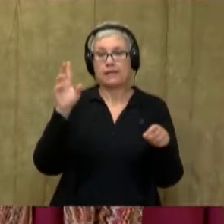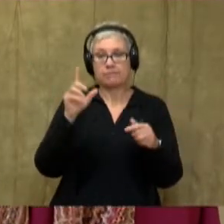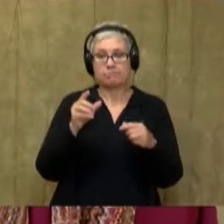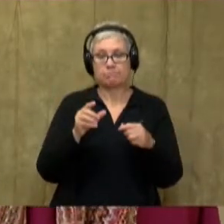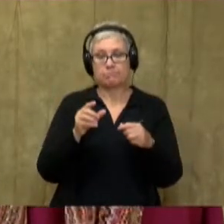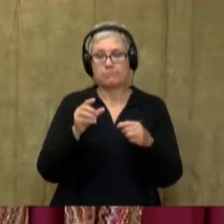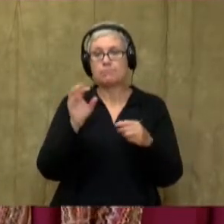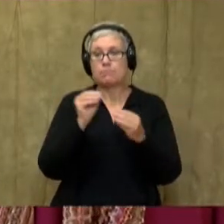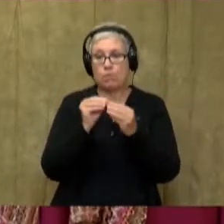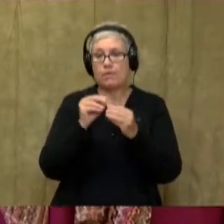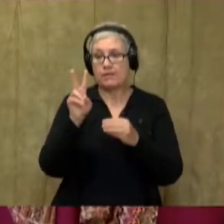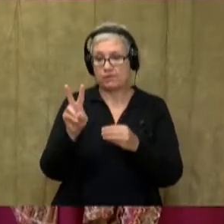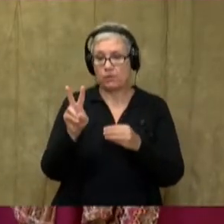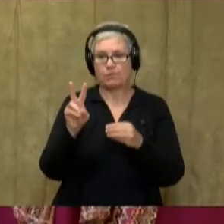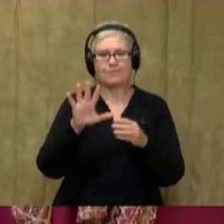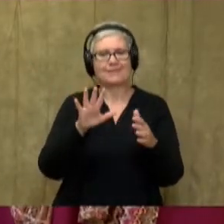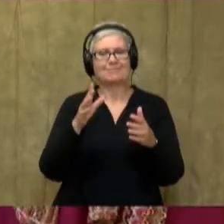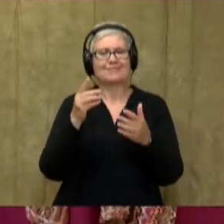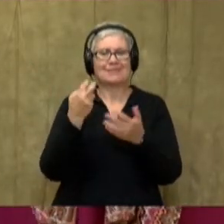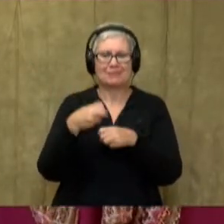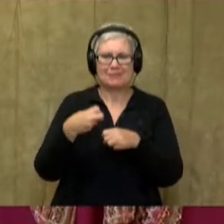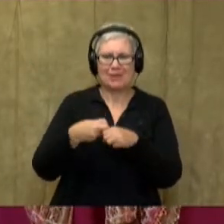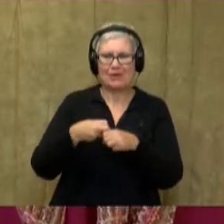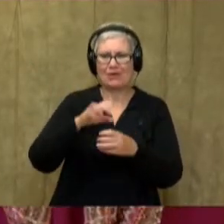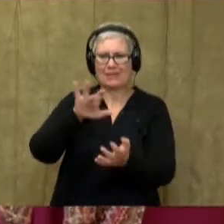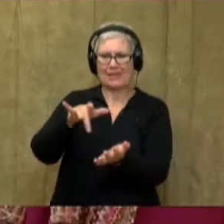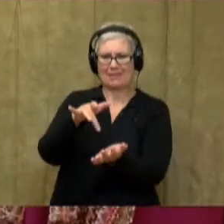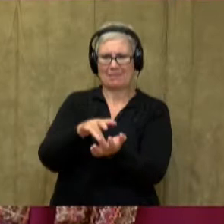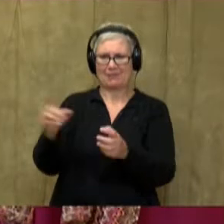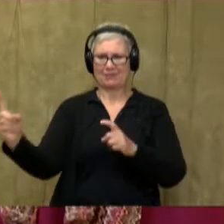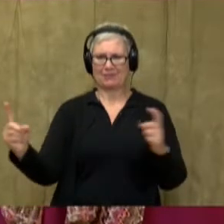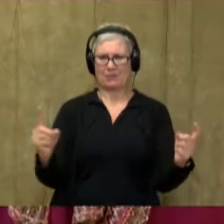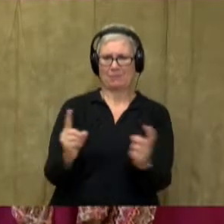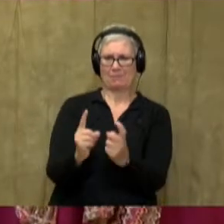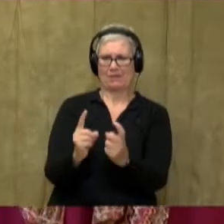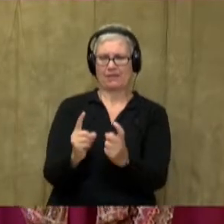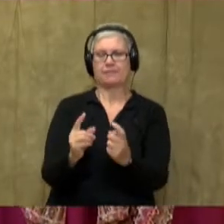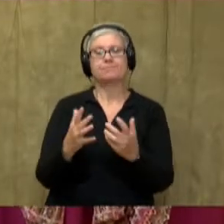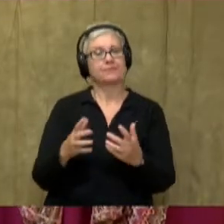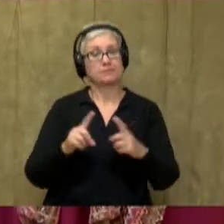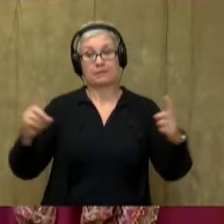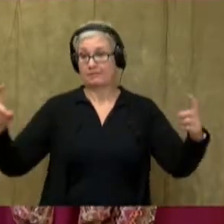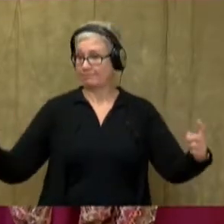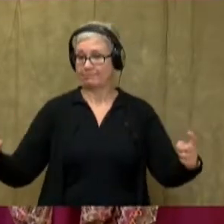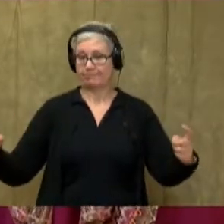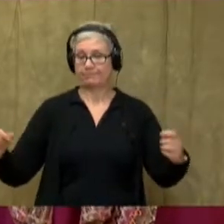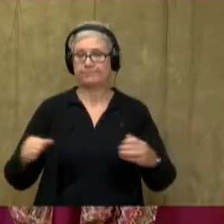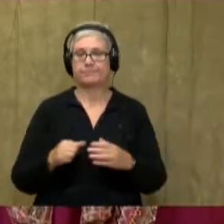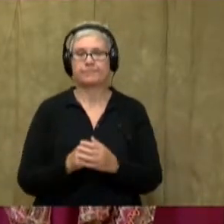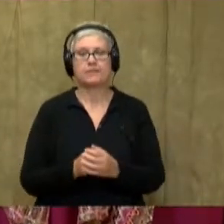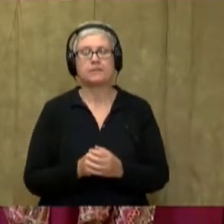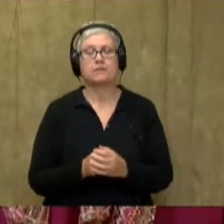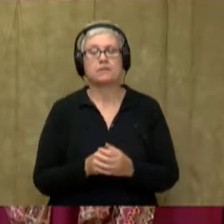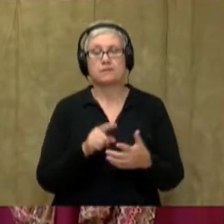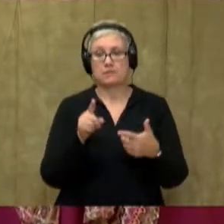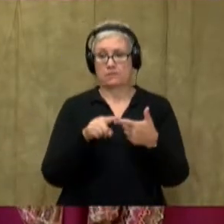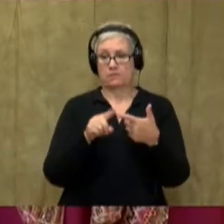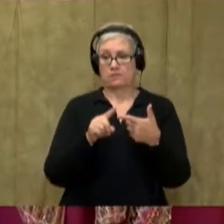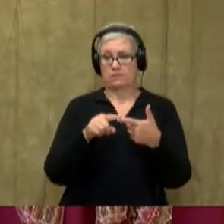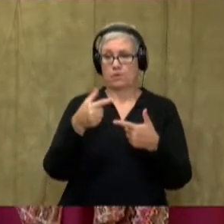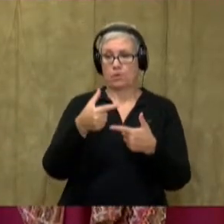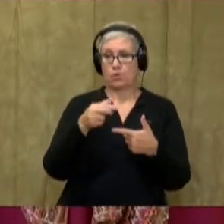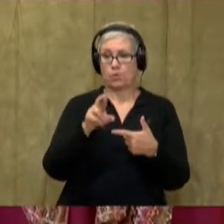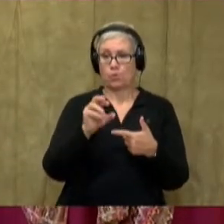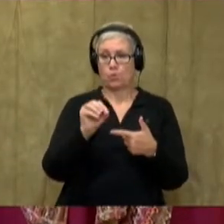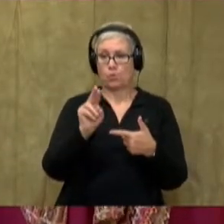find a middle ground. But regardless, the claim is how you feel. Grounds are why you feel that way. Okay, it's the